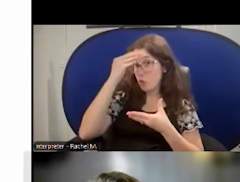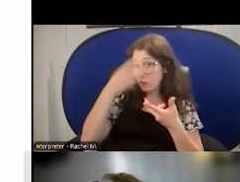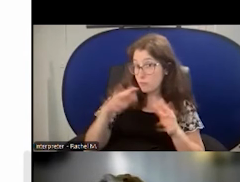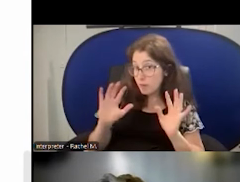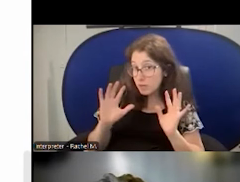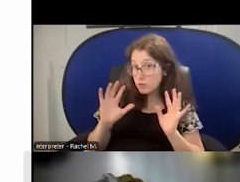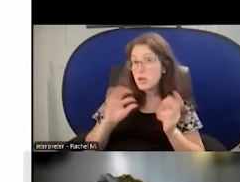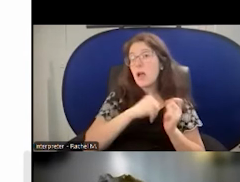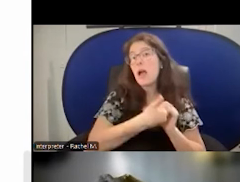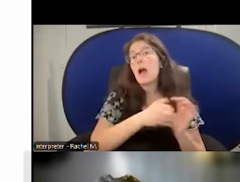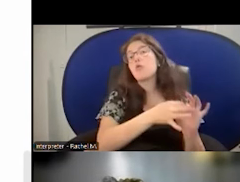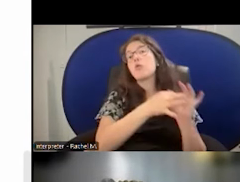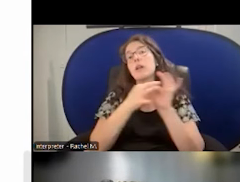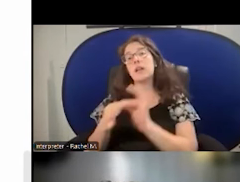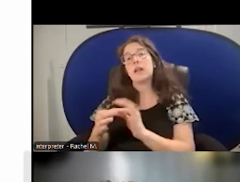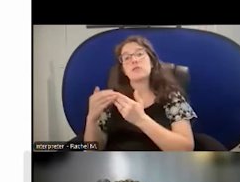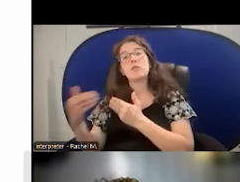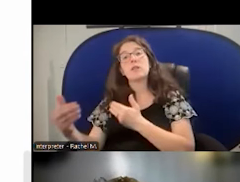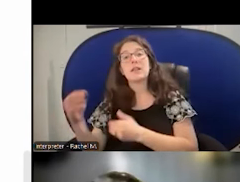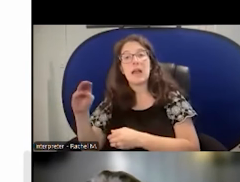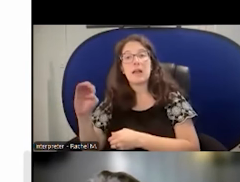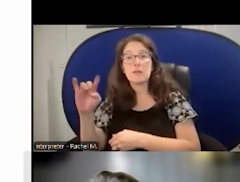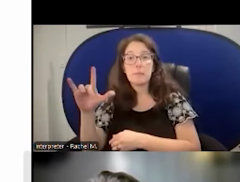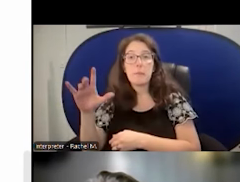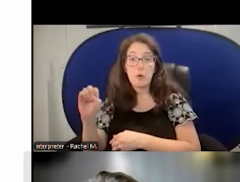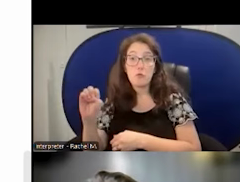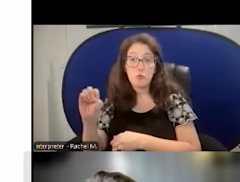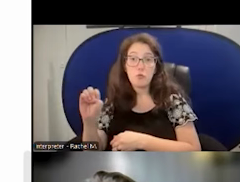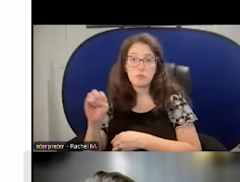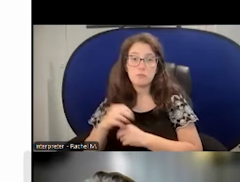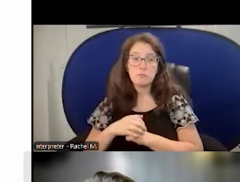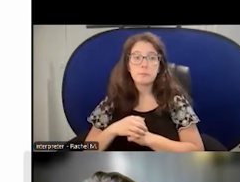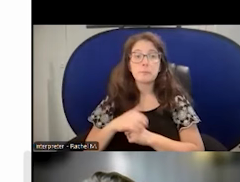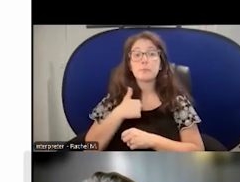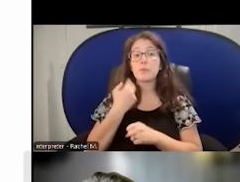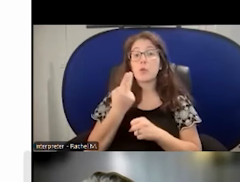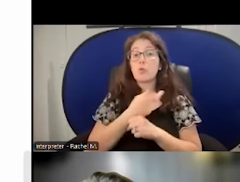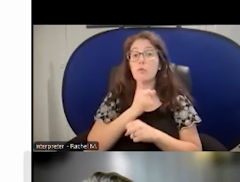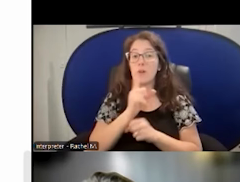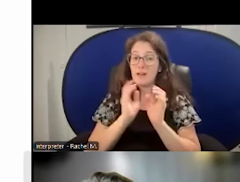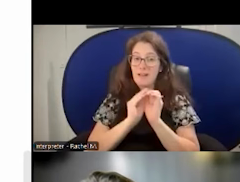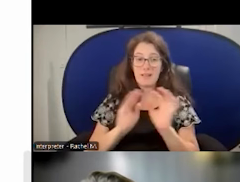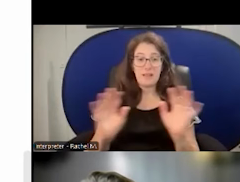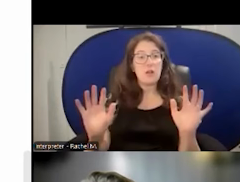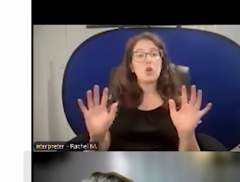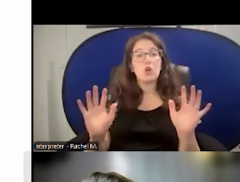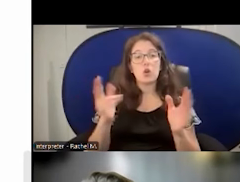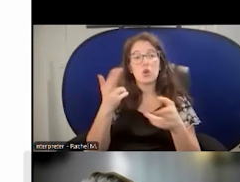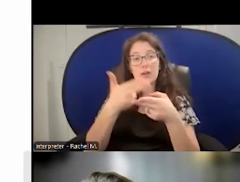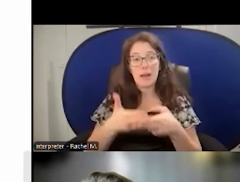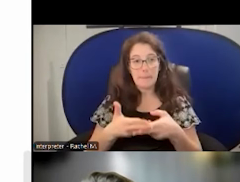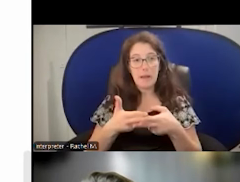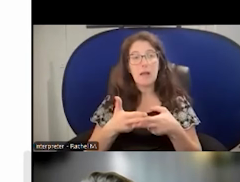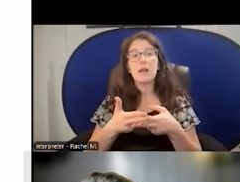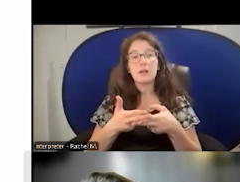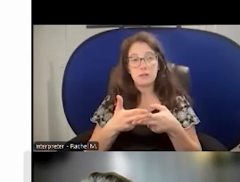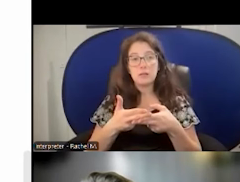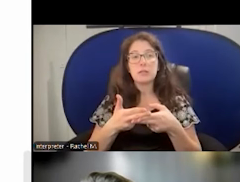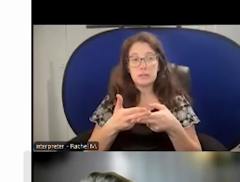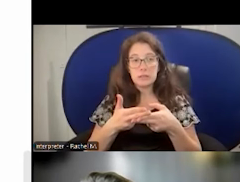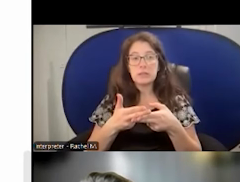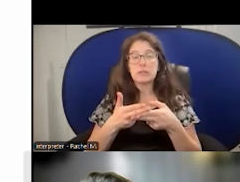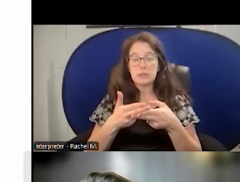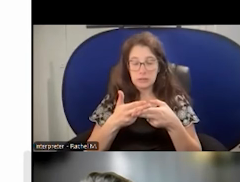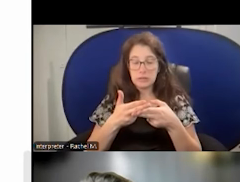to learn in the next module. So I make sure to use very explicit naming conventions throughout. So module